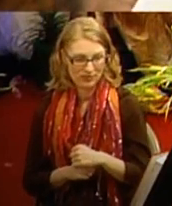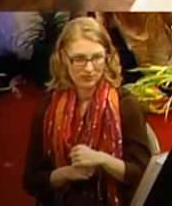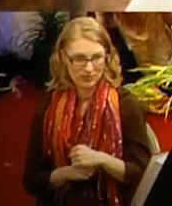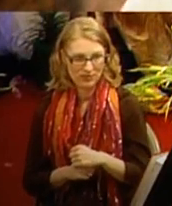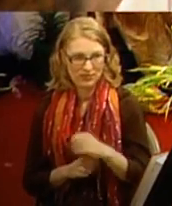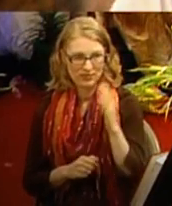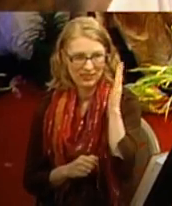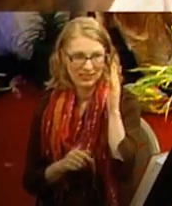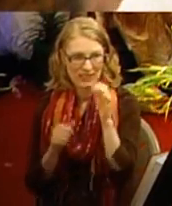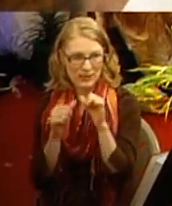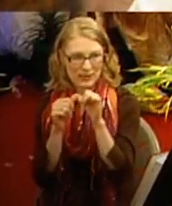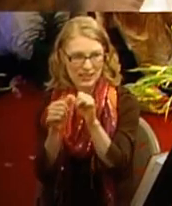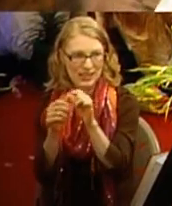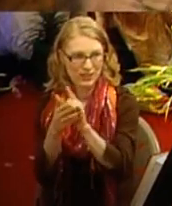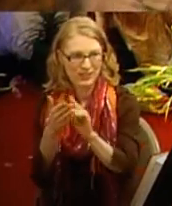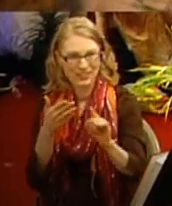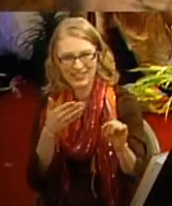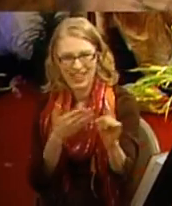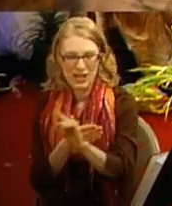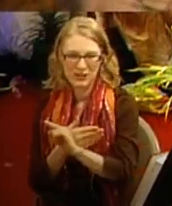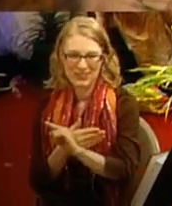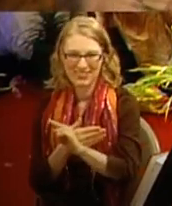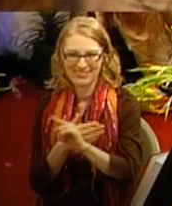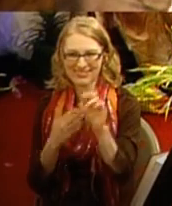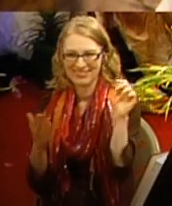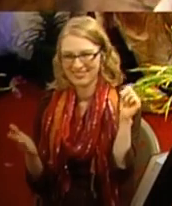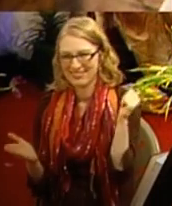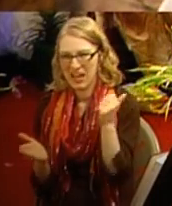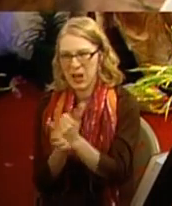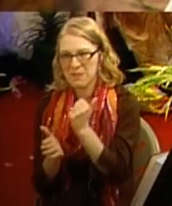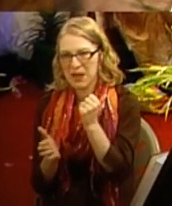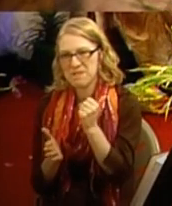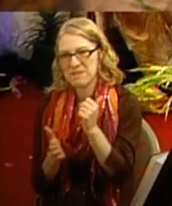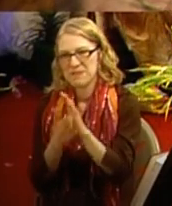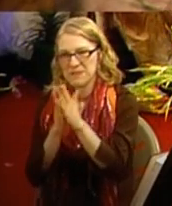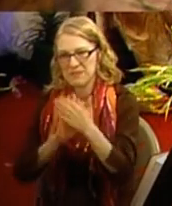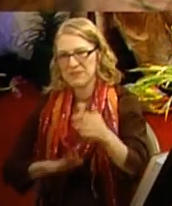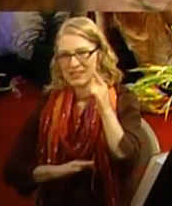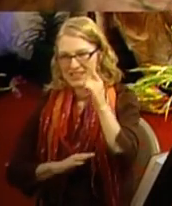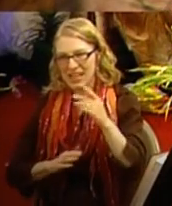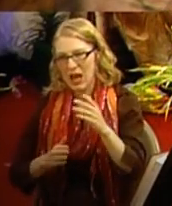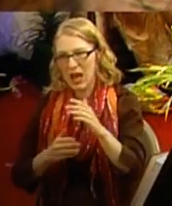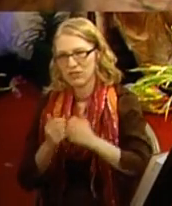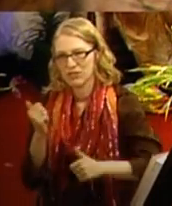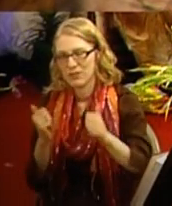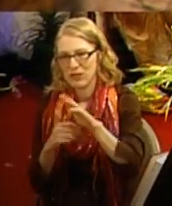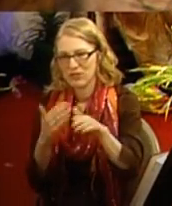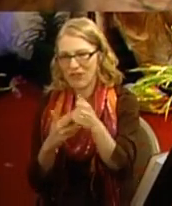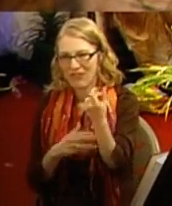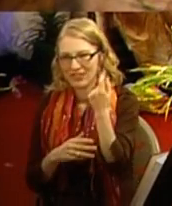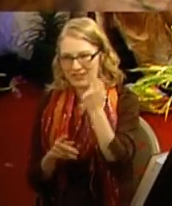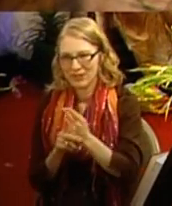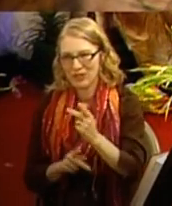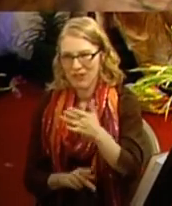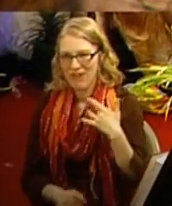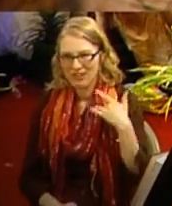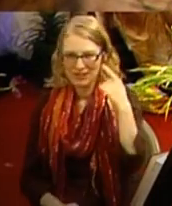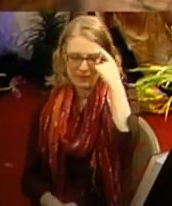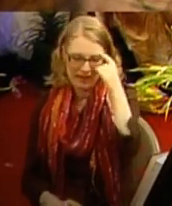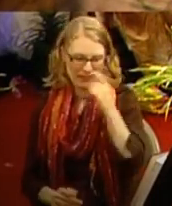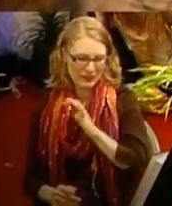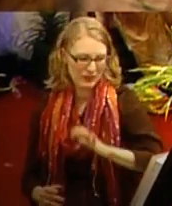it'll be continued next week. Amen. The peace of God, which passes all understanding, keep your hearts and minds through Christ Jesus.